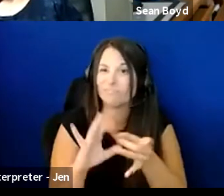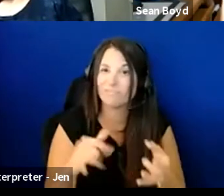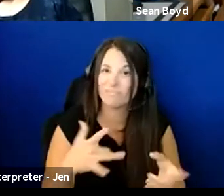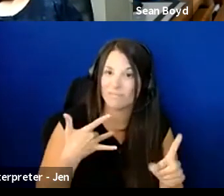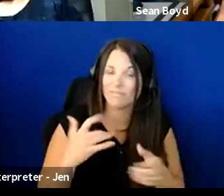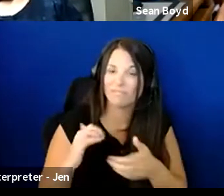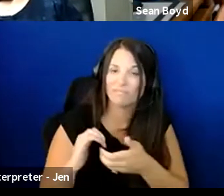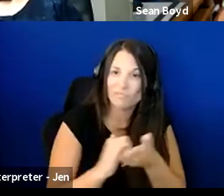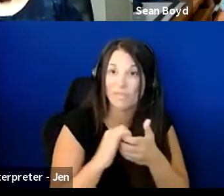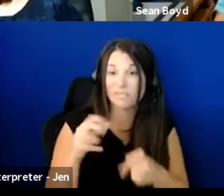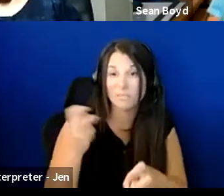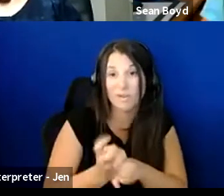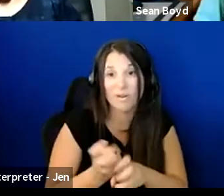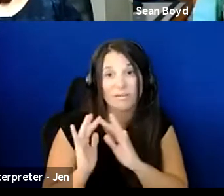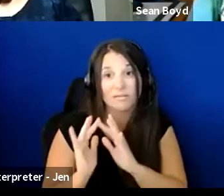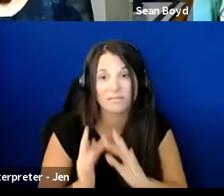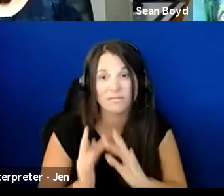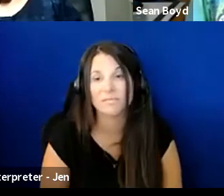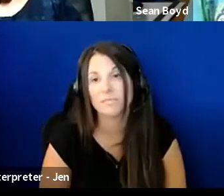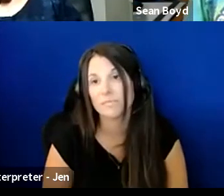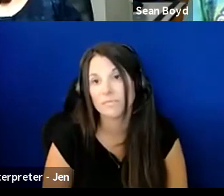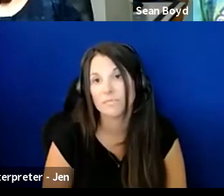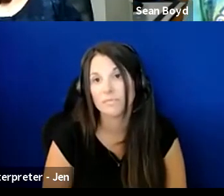difficult to do online.